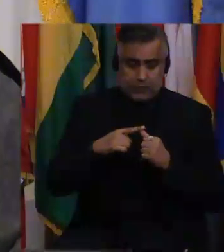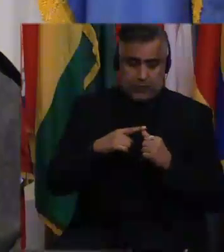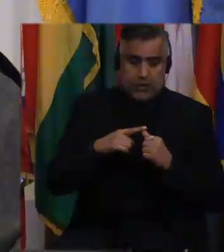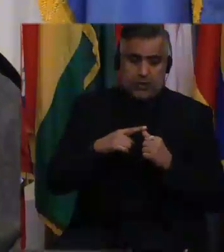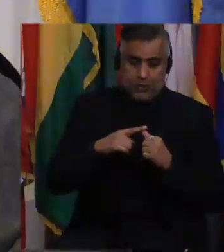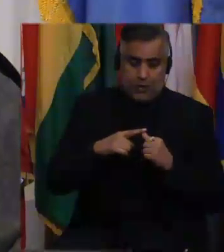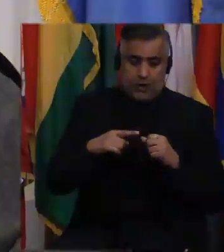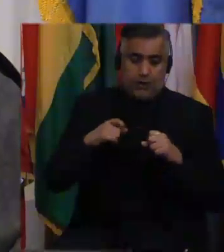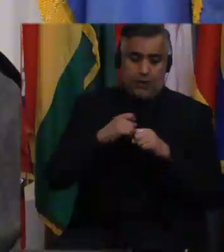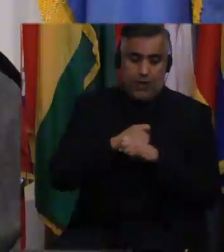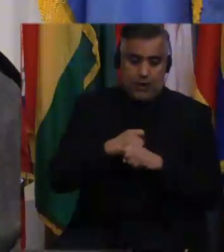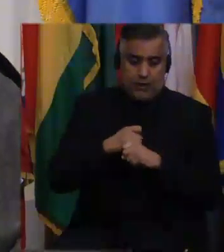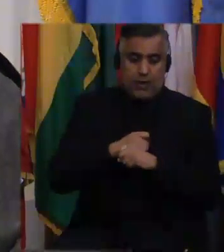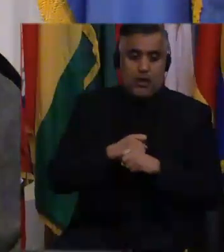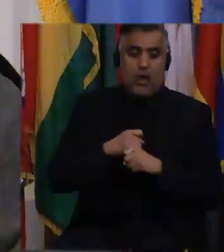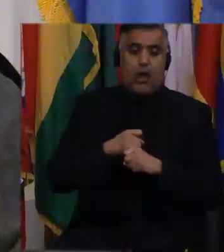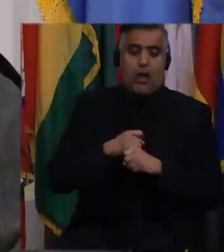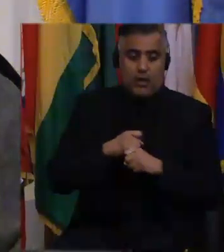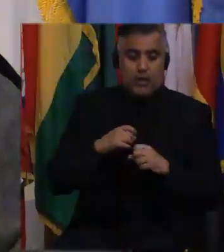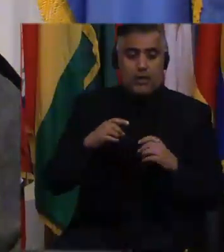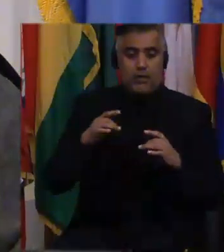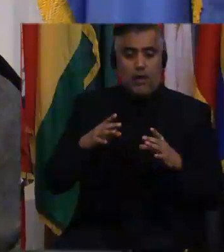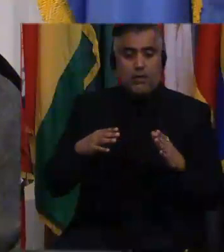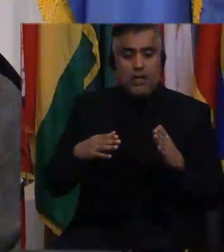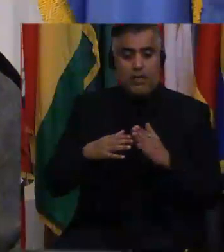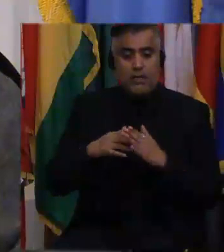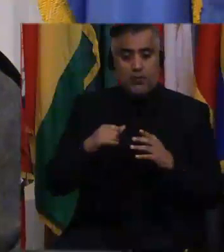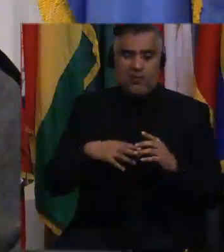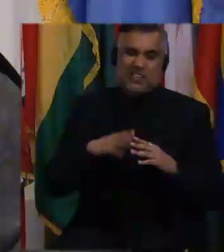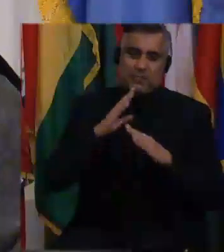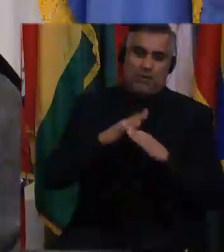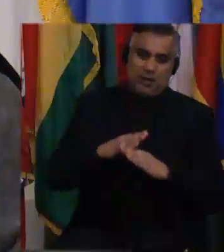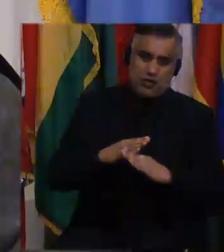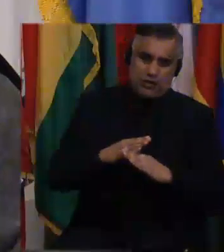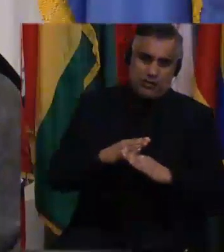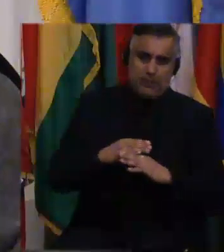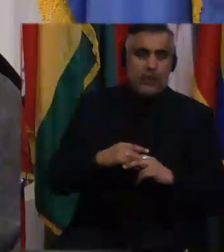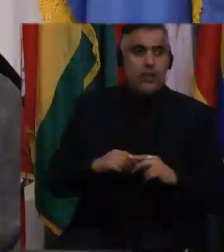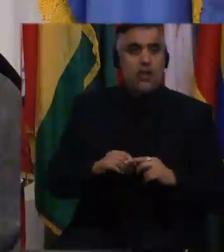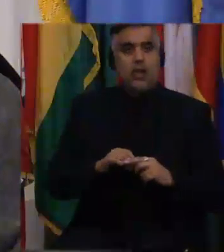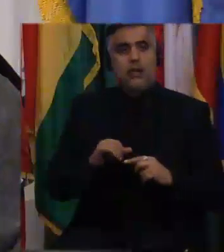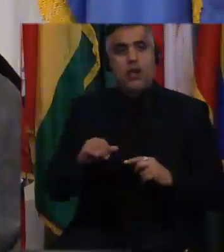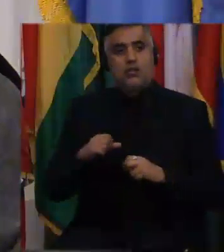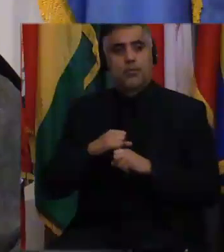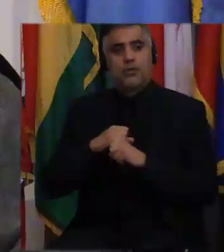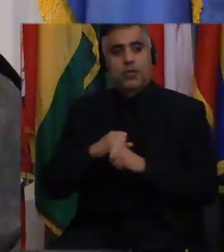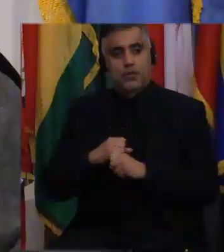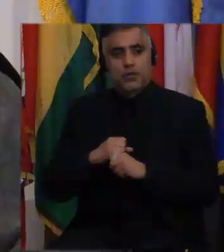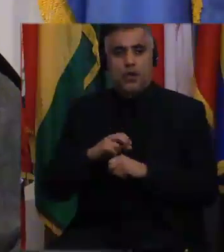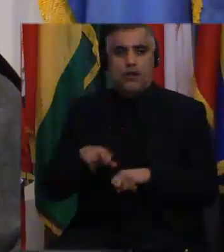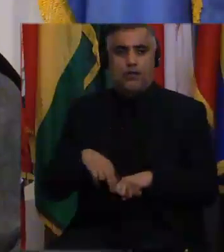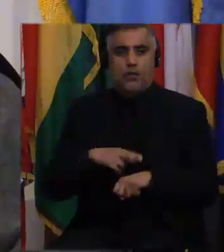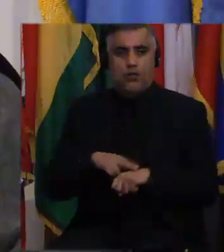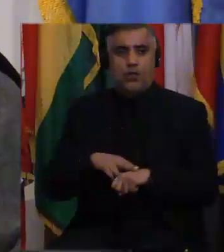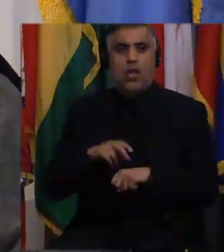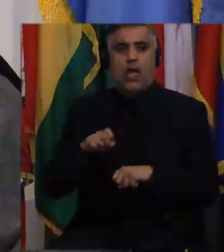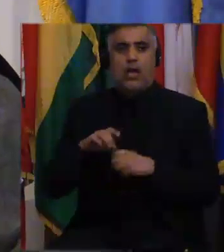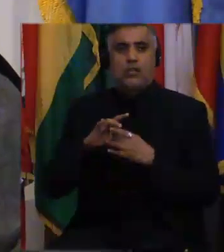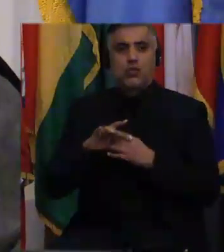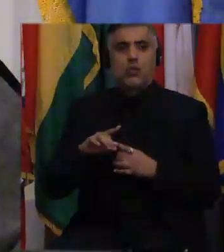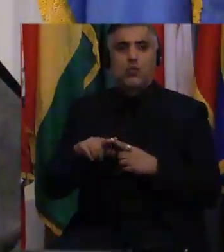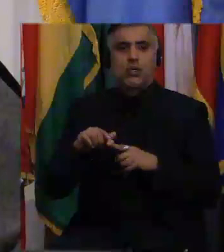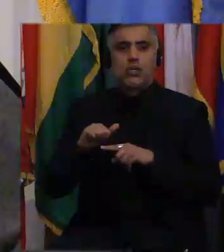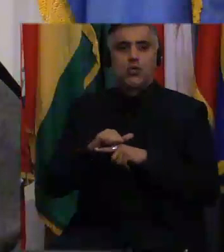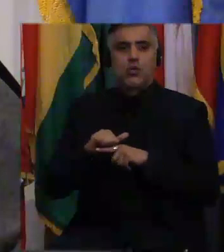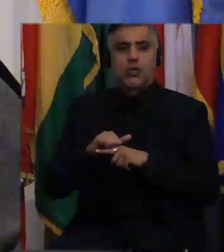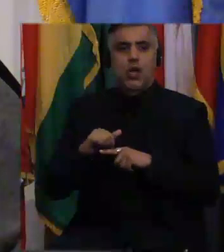of fighting with violence against women, that is prevention, and also protection, of course, has to do with